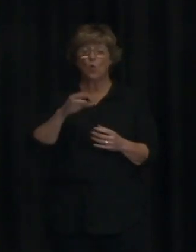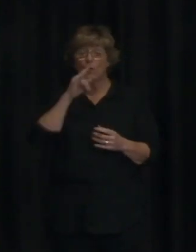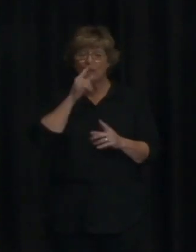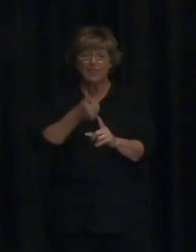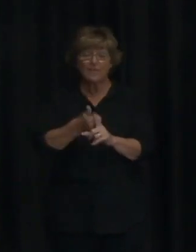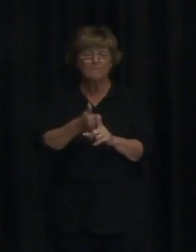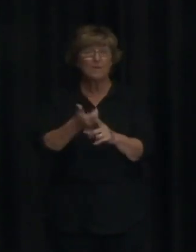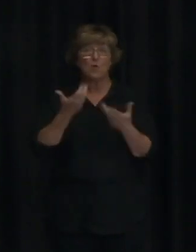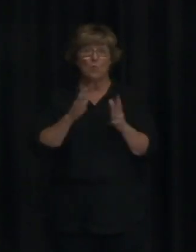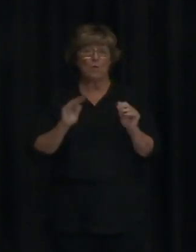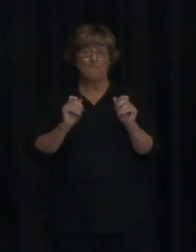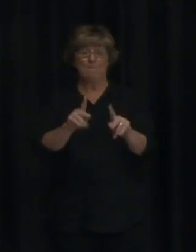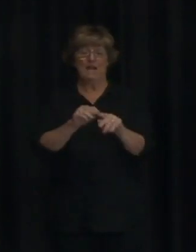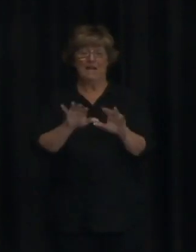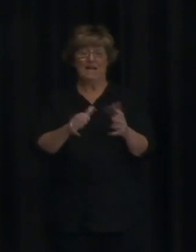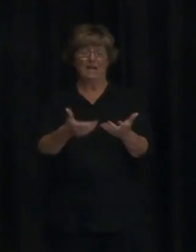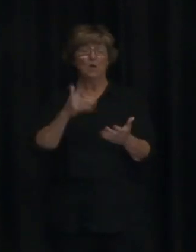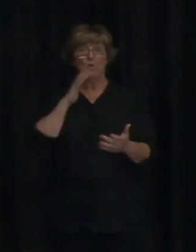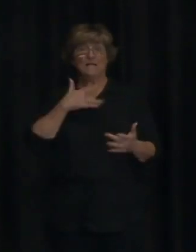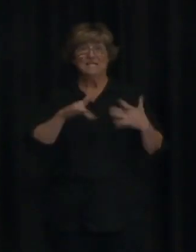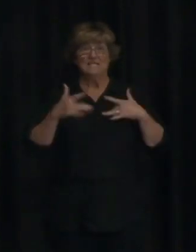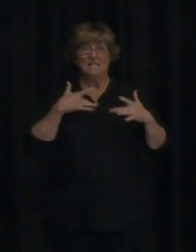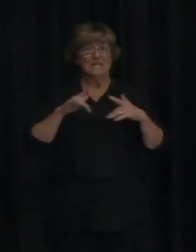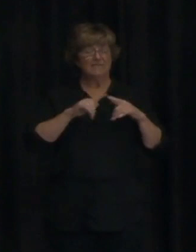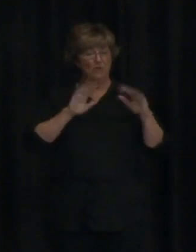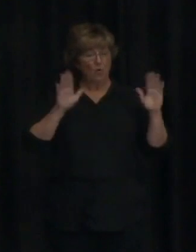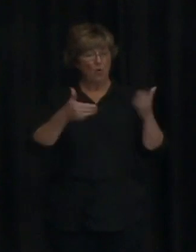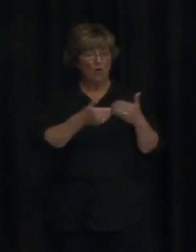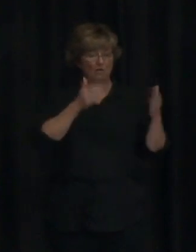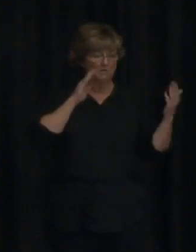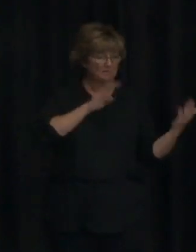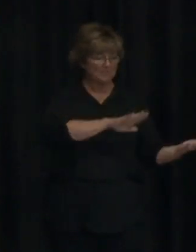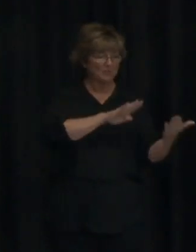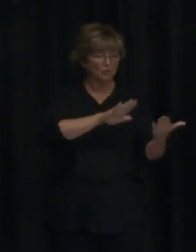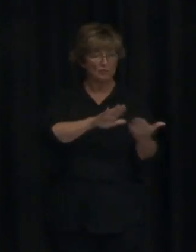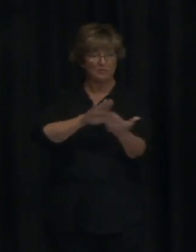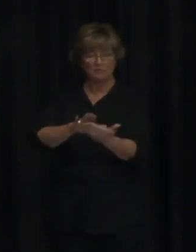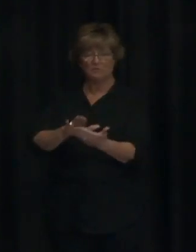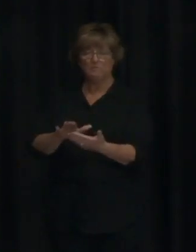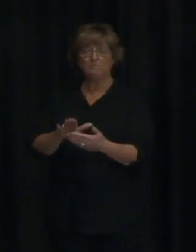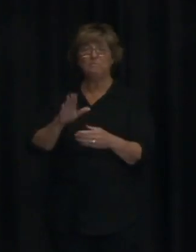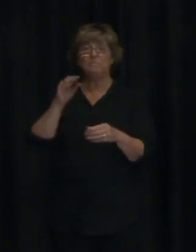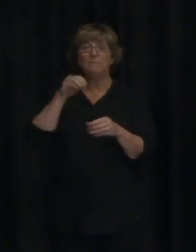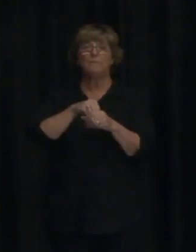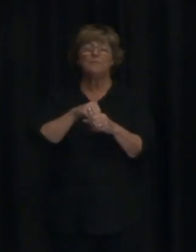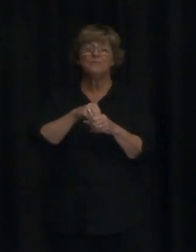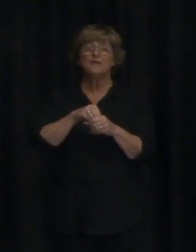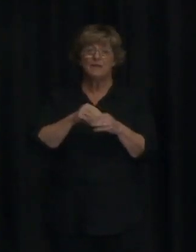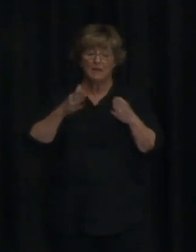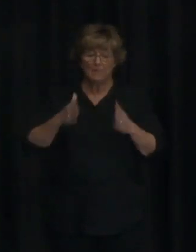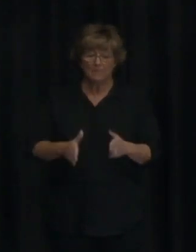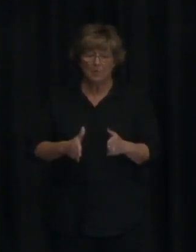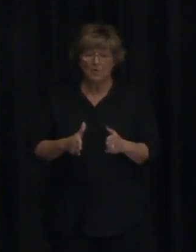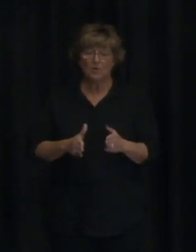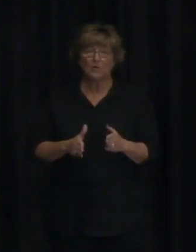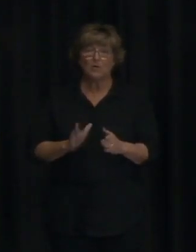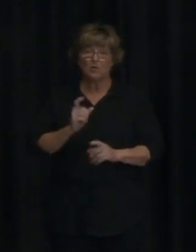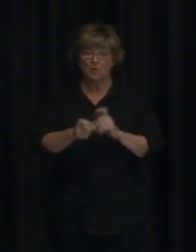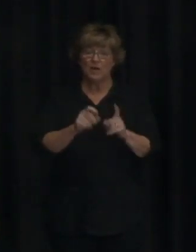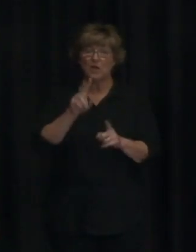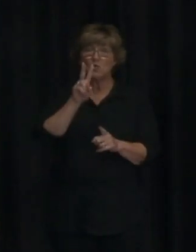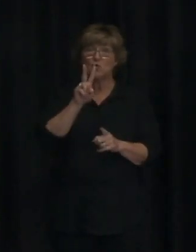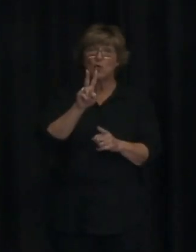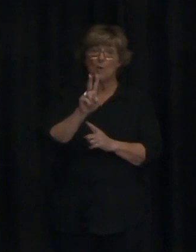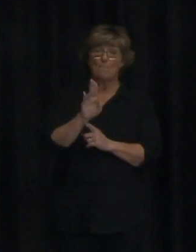reason, conditions. Obviously, we're going to be sensitive to all of those issues. And that's why we're providing in-person grants $2 billion